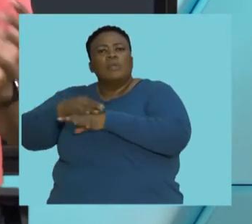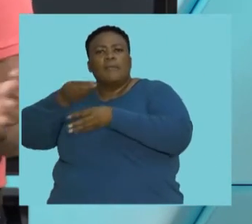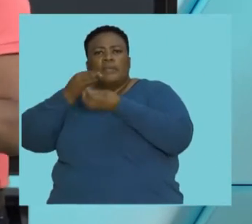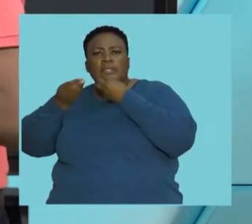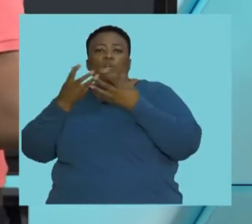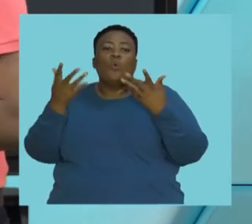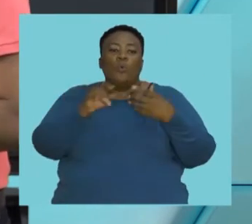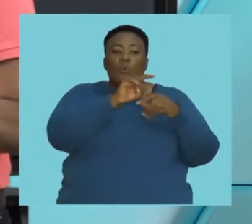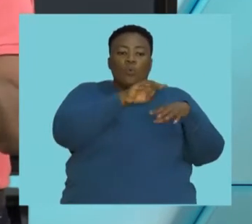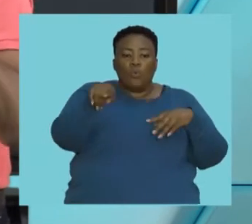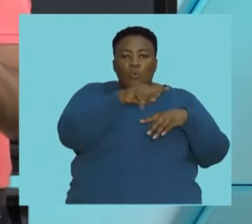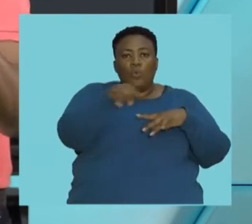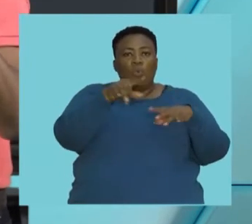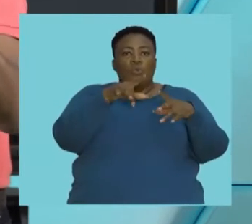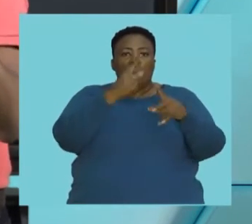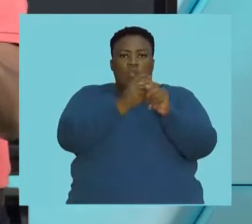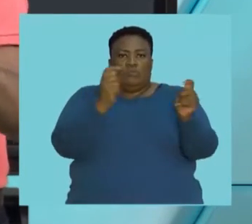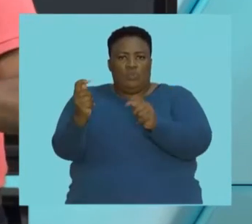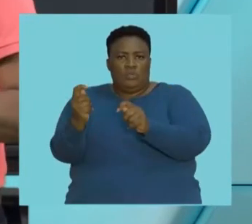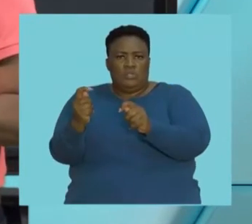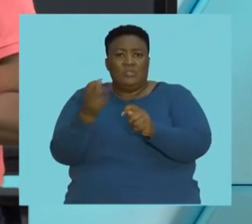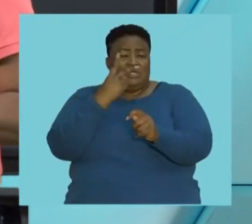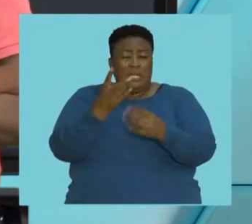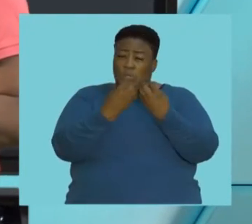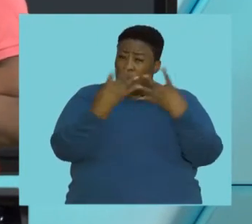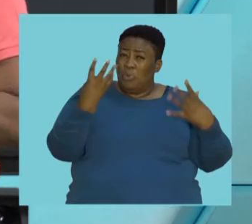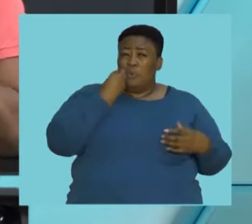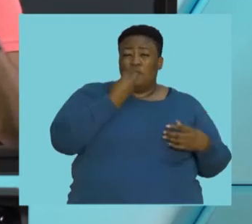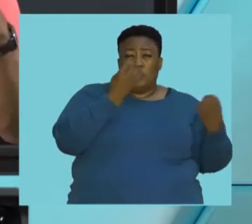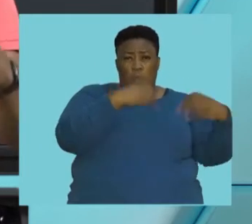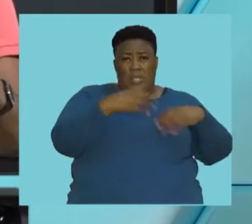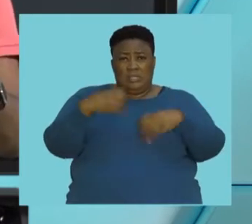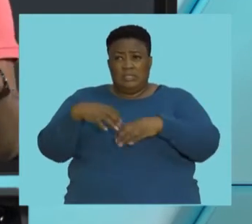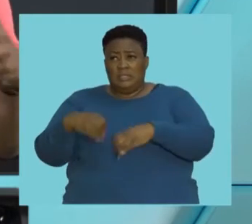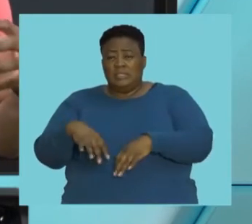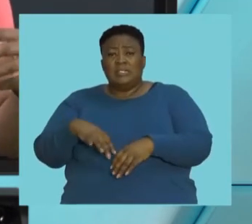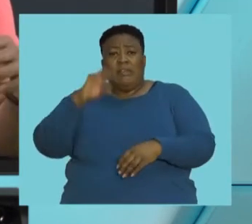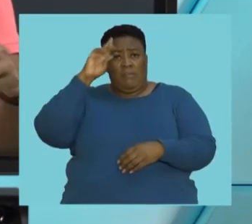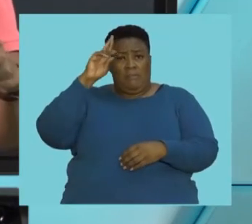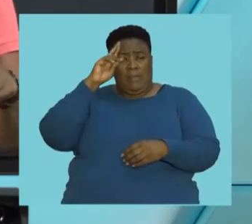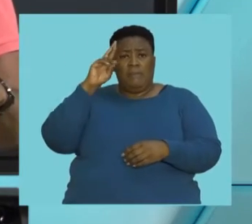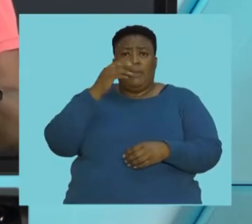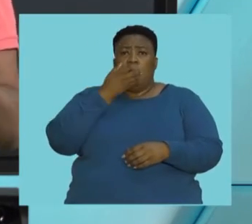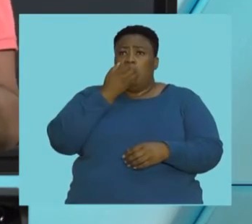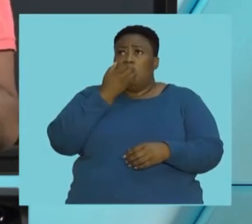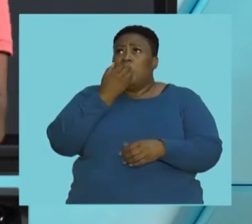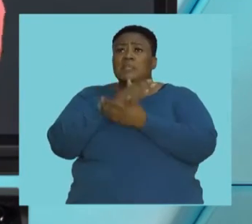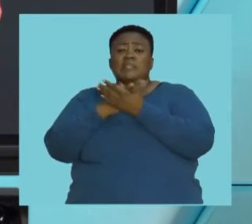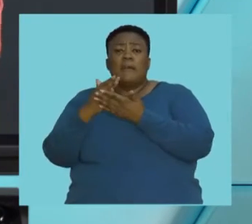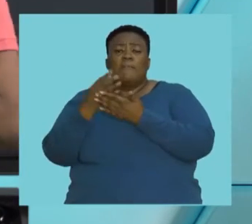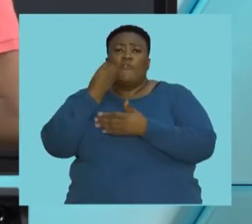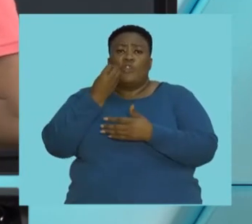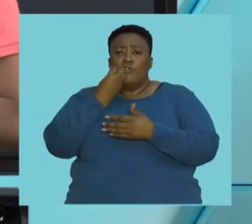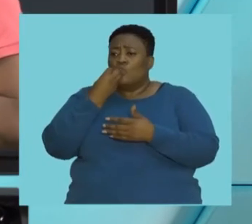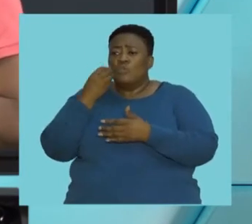the transportation of food. And that's a significant amount of food that's wasted. Remember that some of the food also is not consumed by the